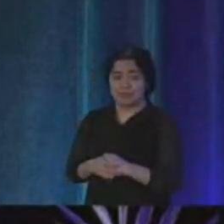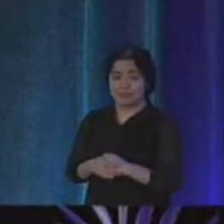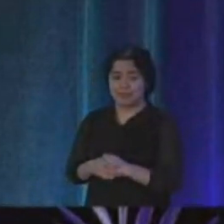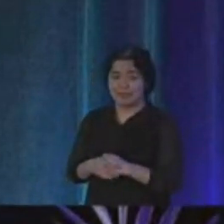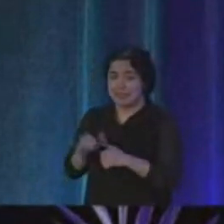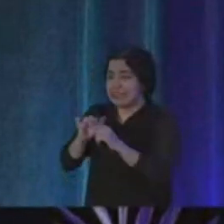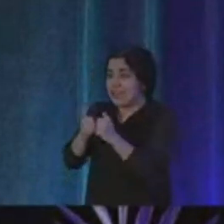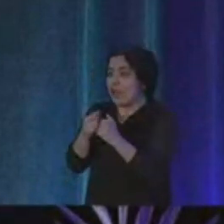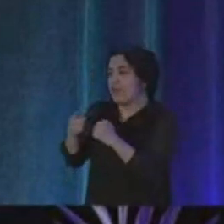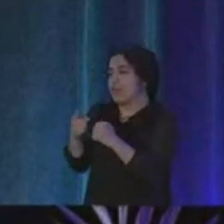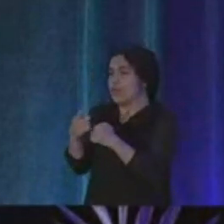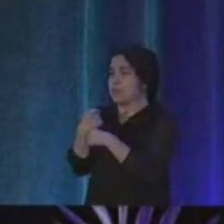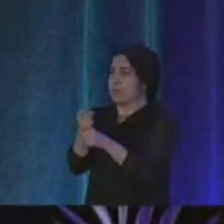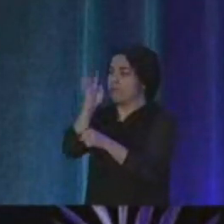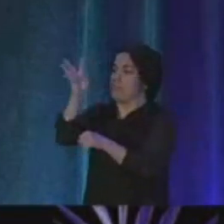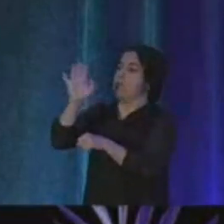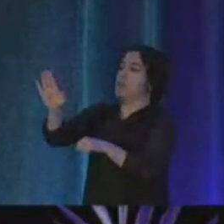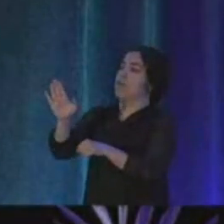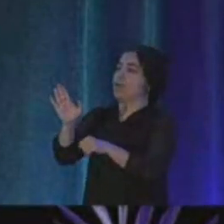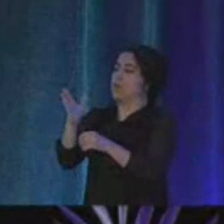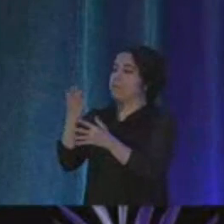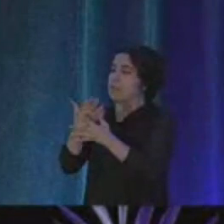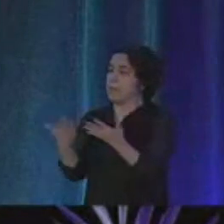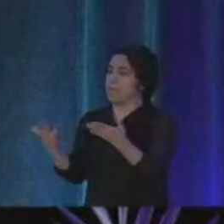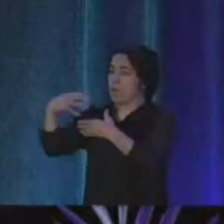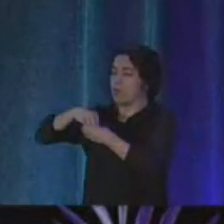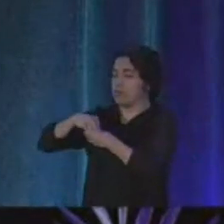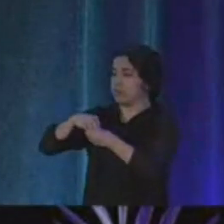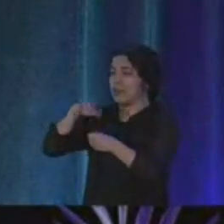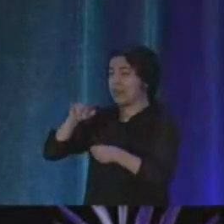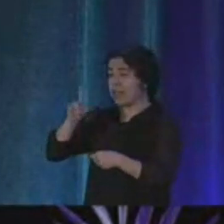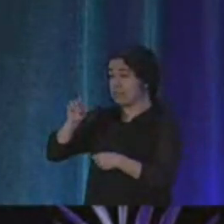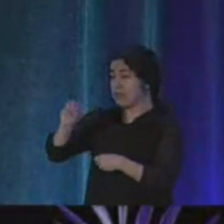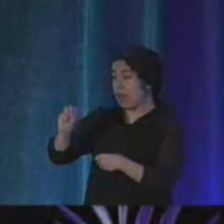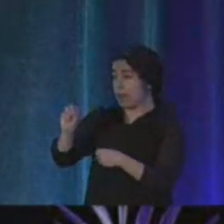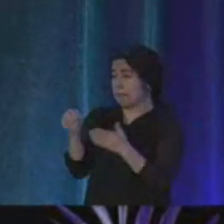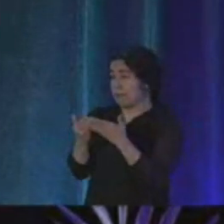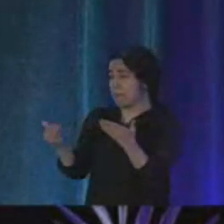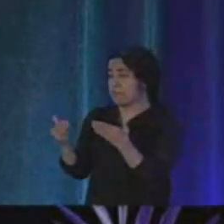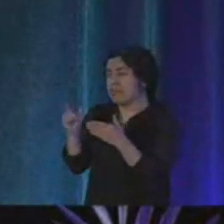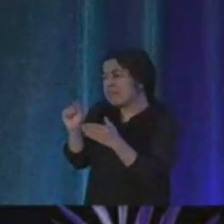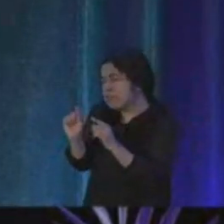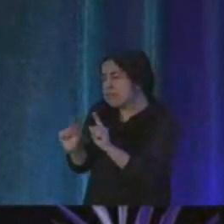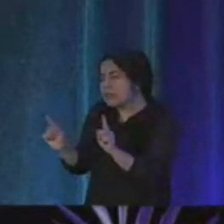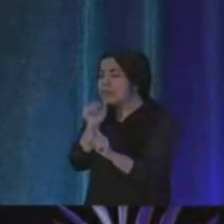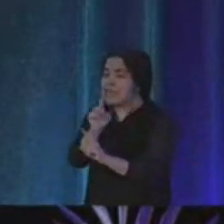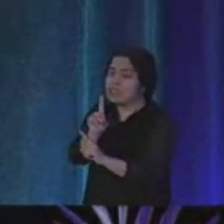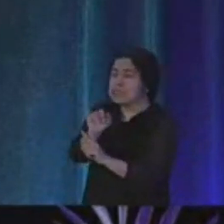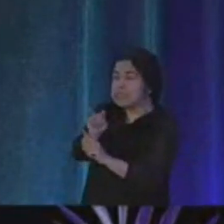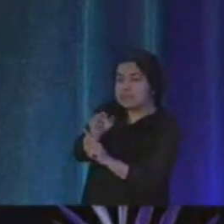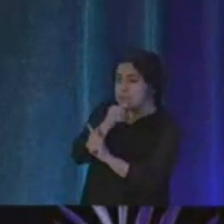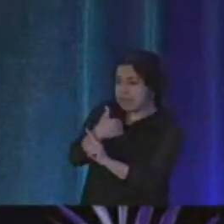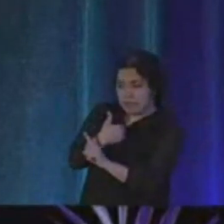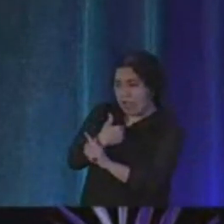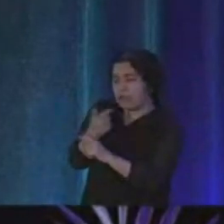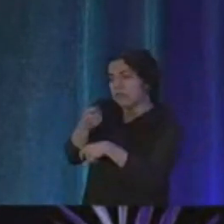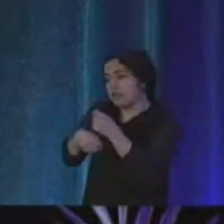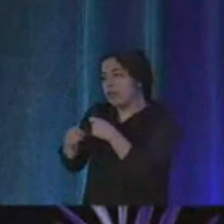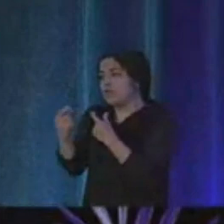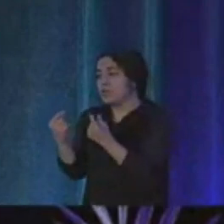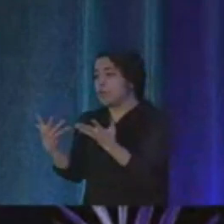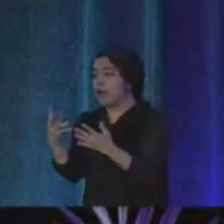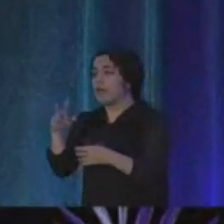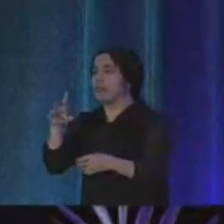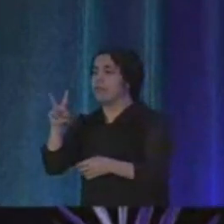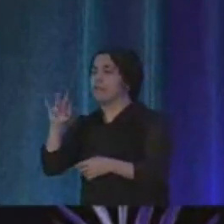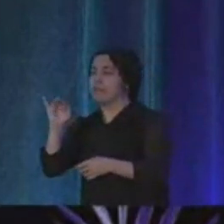your components. The DOM elements get a little bit different because instead of, say, divs, you have views or different types